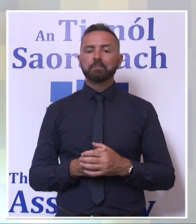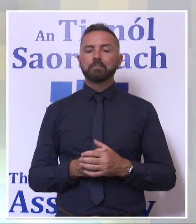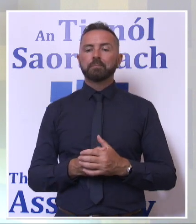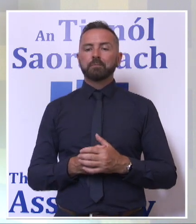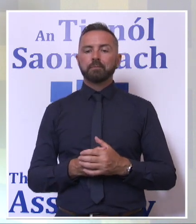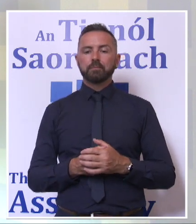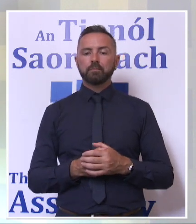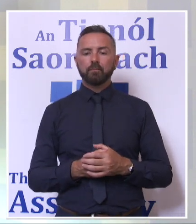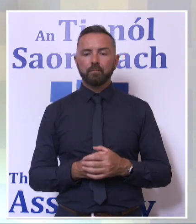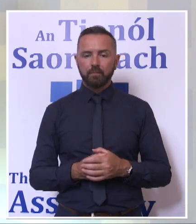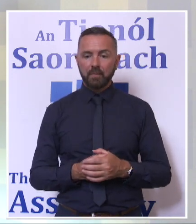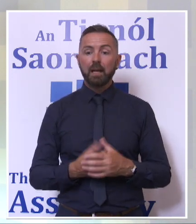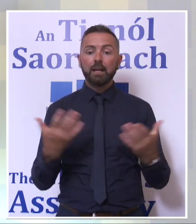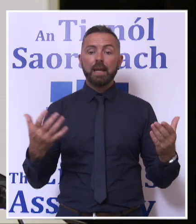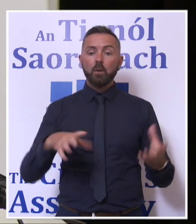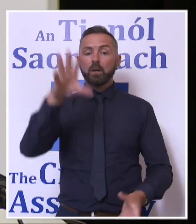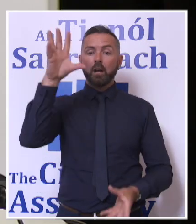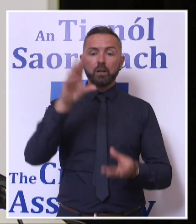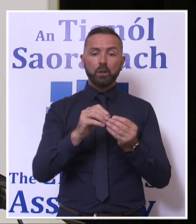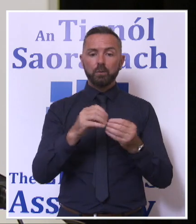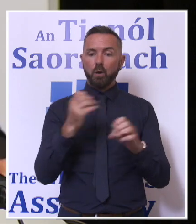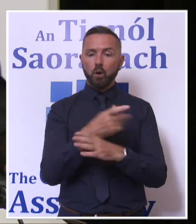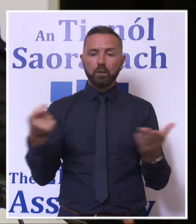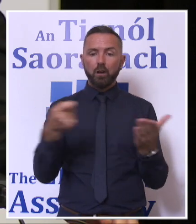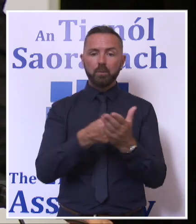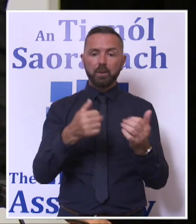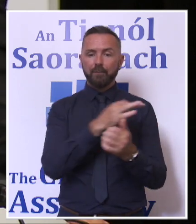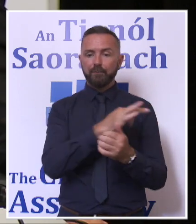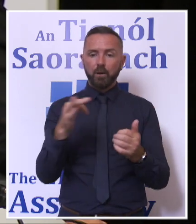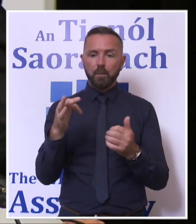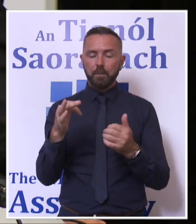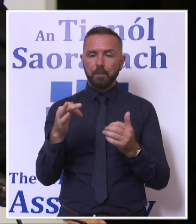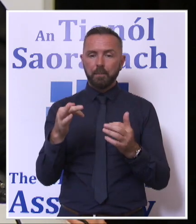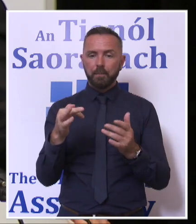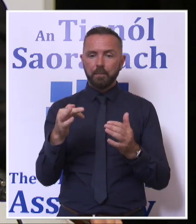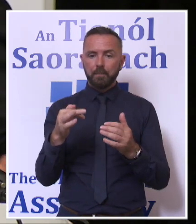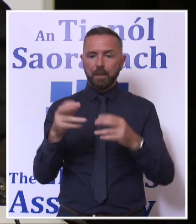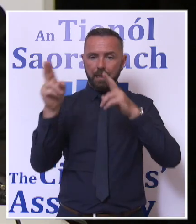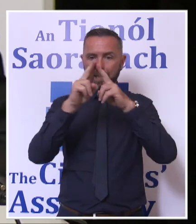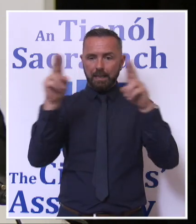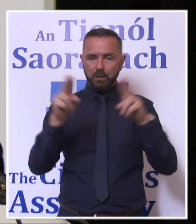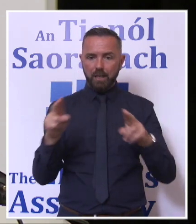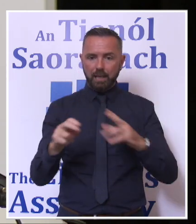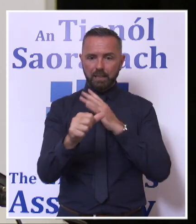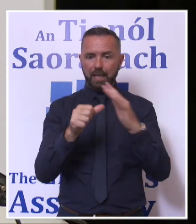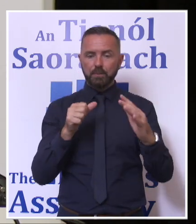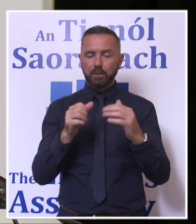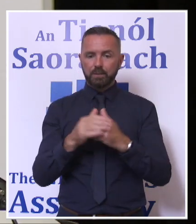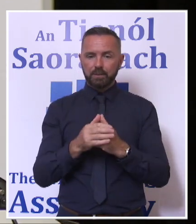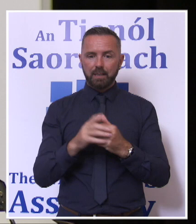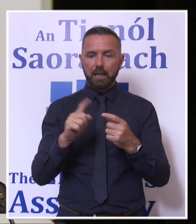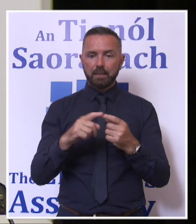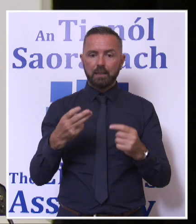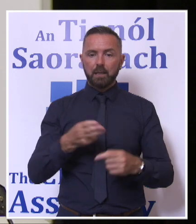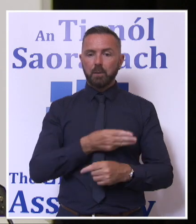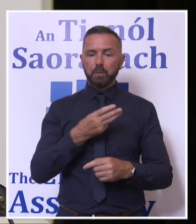That brings to a conclusion our contribution from our international experts. And please give a big